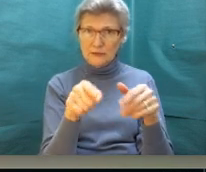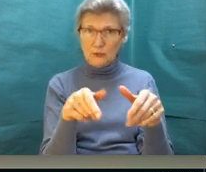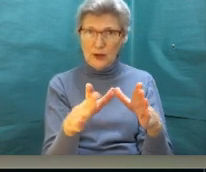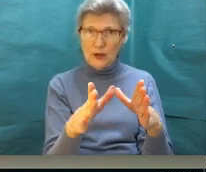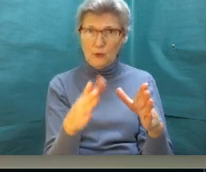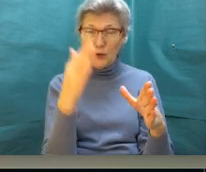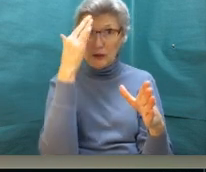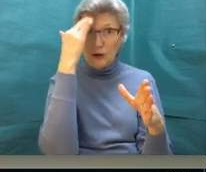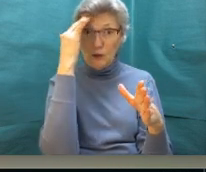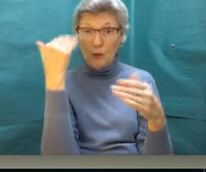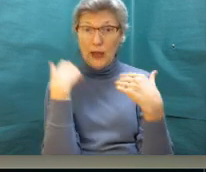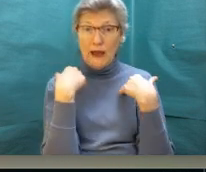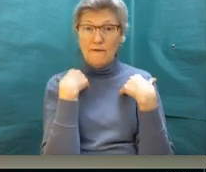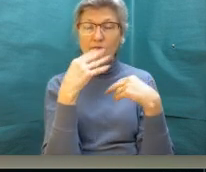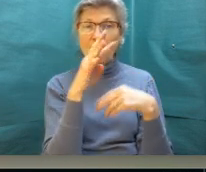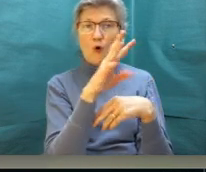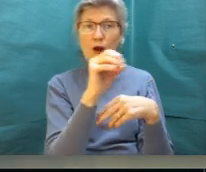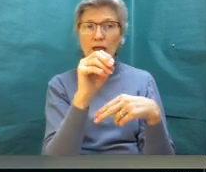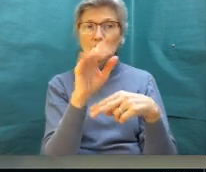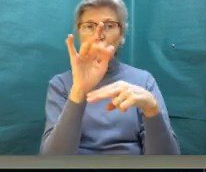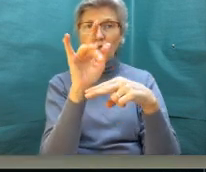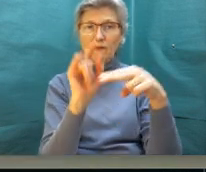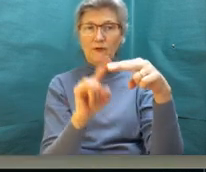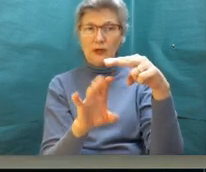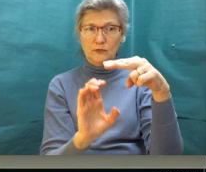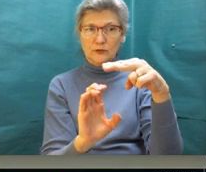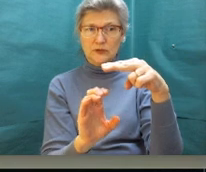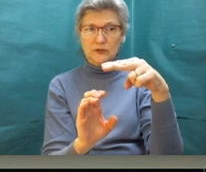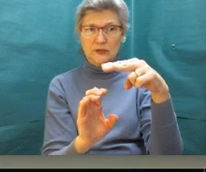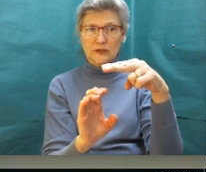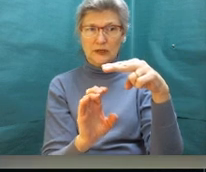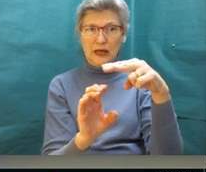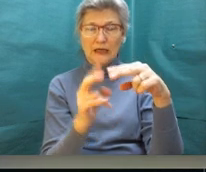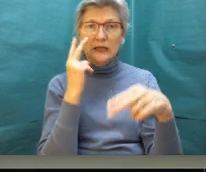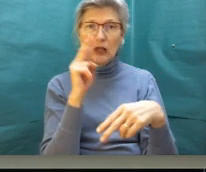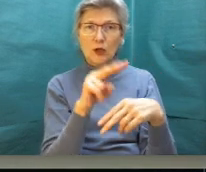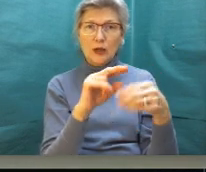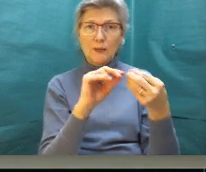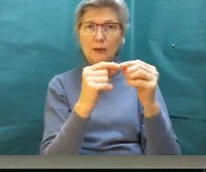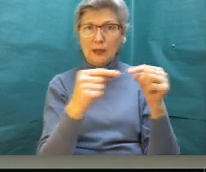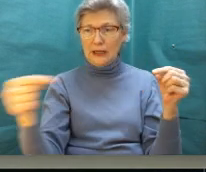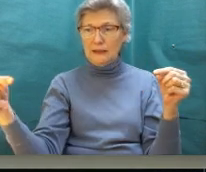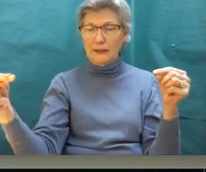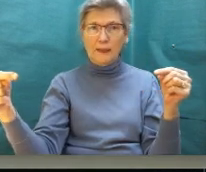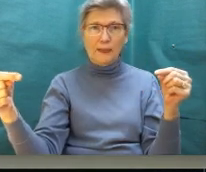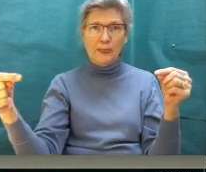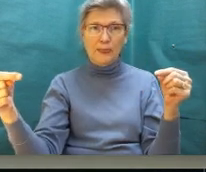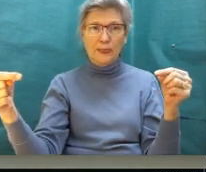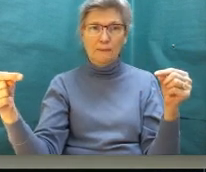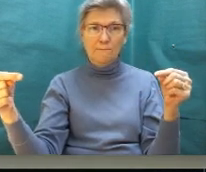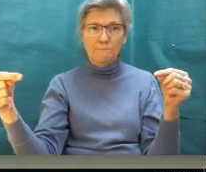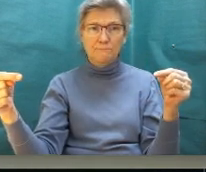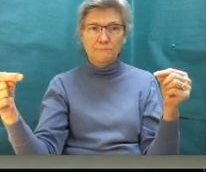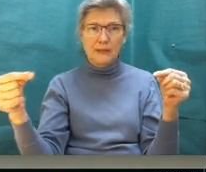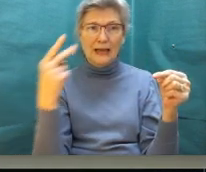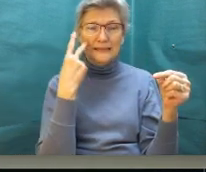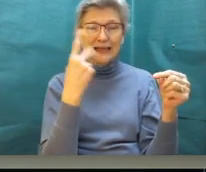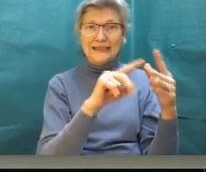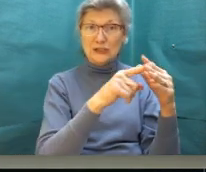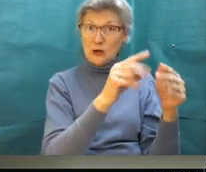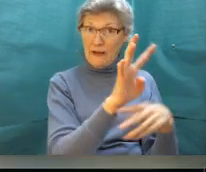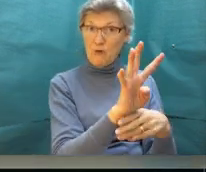So we know that we have 4 and 25/100ths. So as I look at my number line here, I'm seeing I